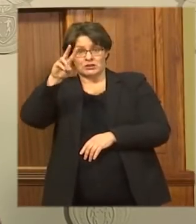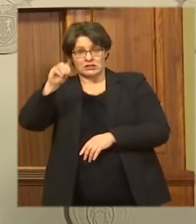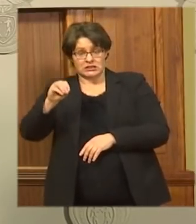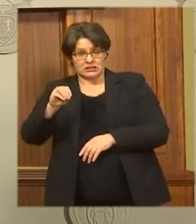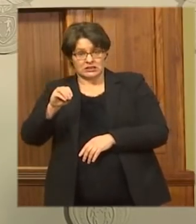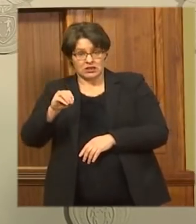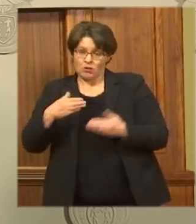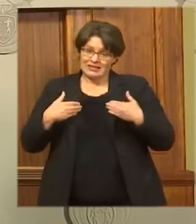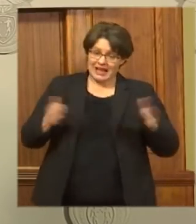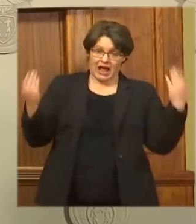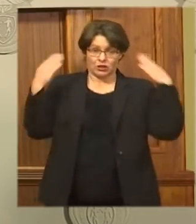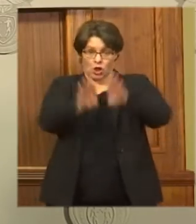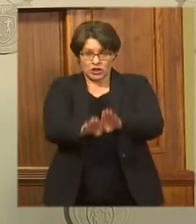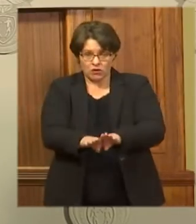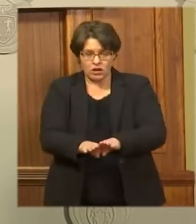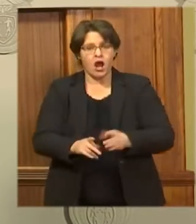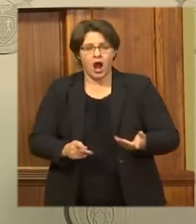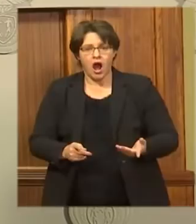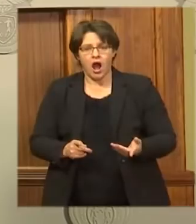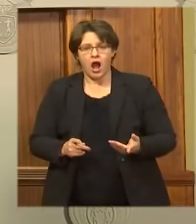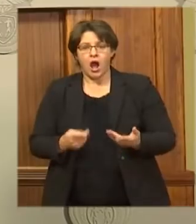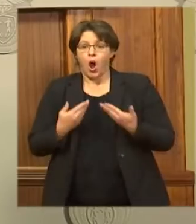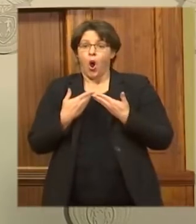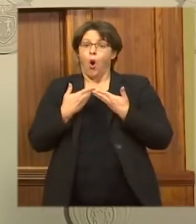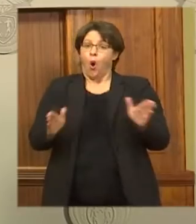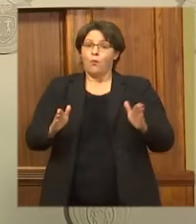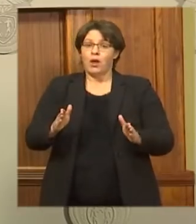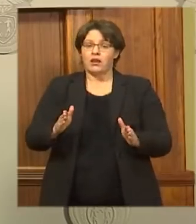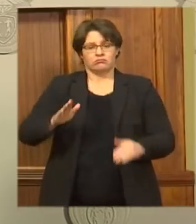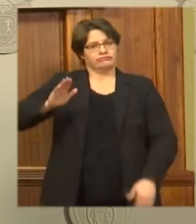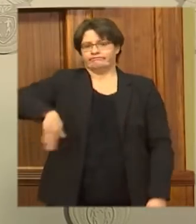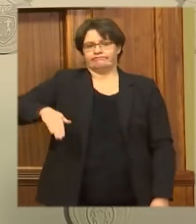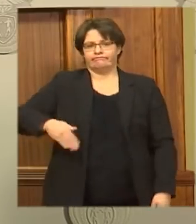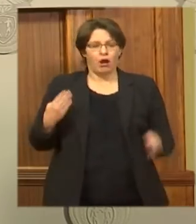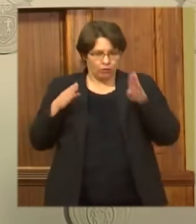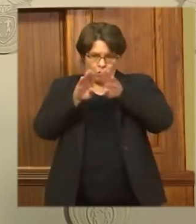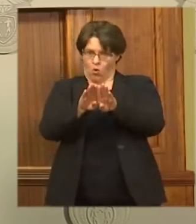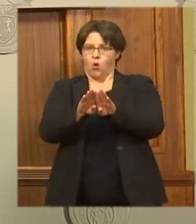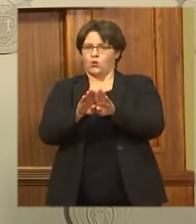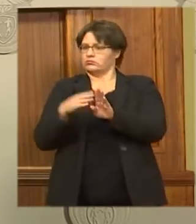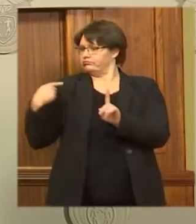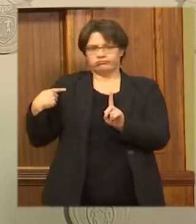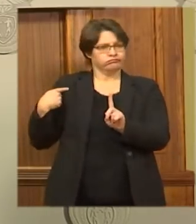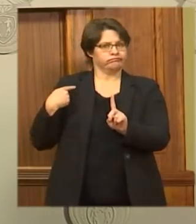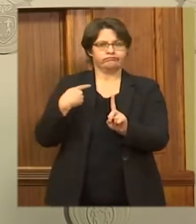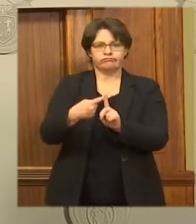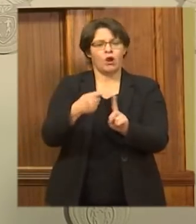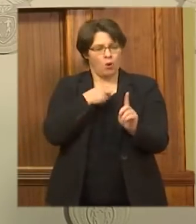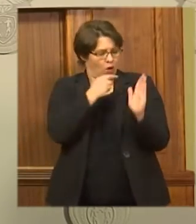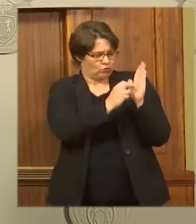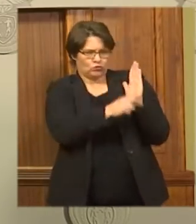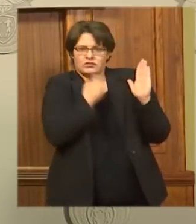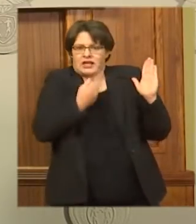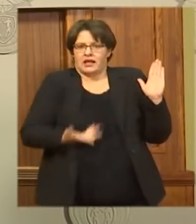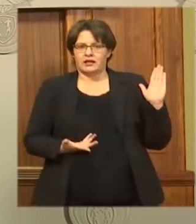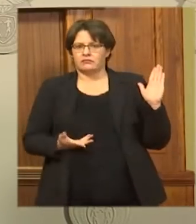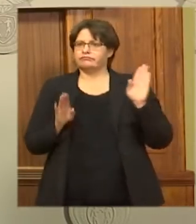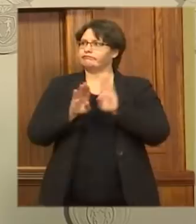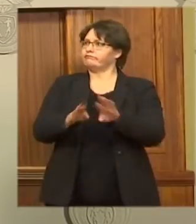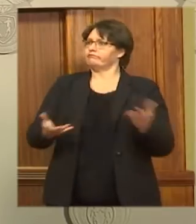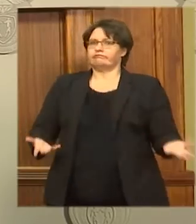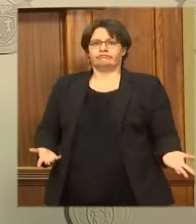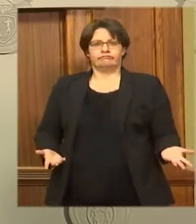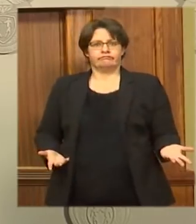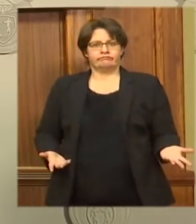lockdown came into effect, have not yet been able to reopen under current restrictions.